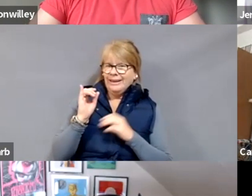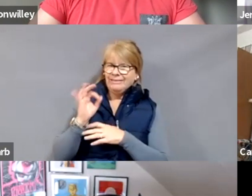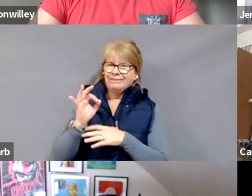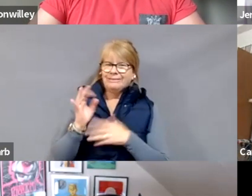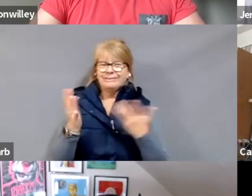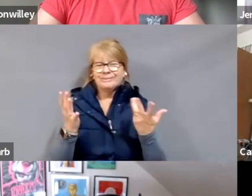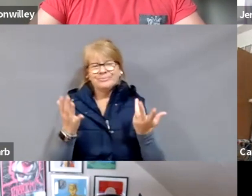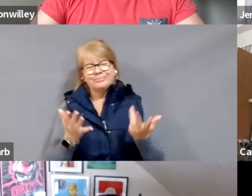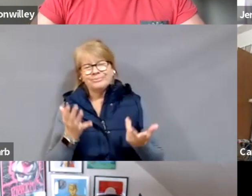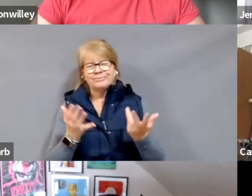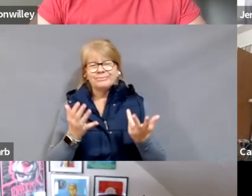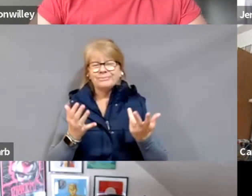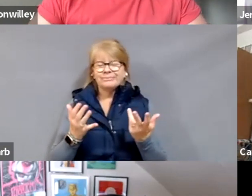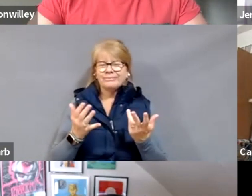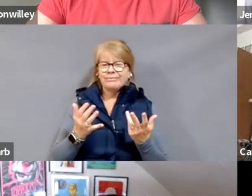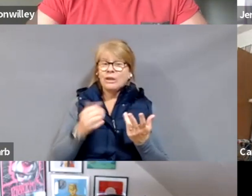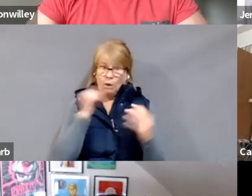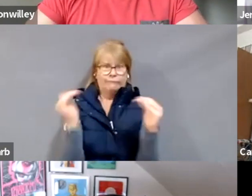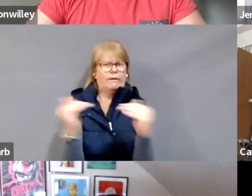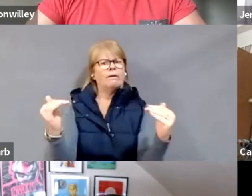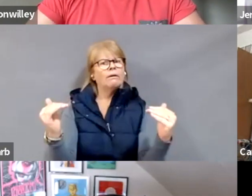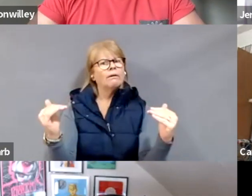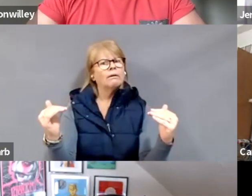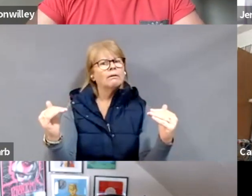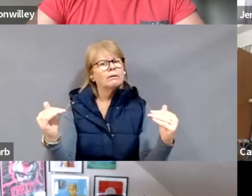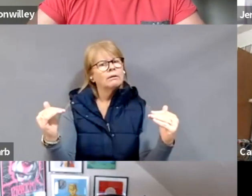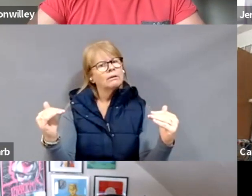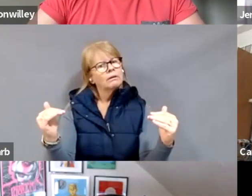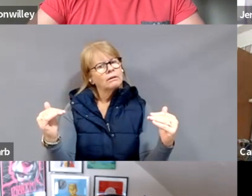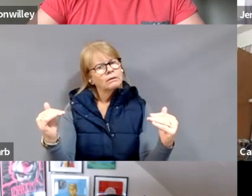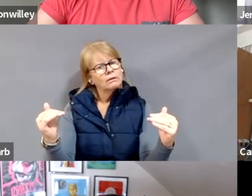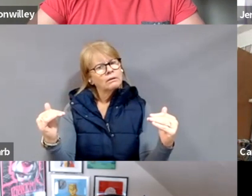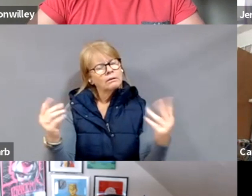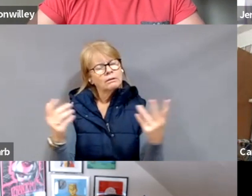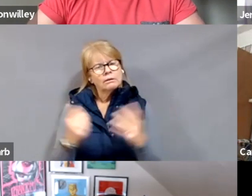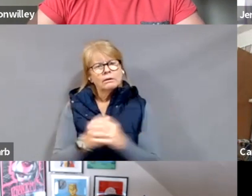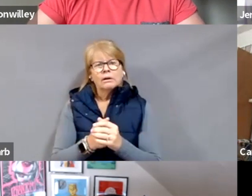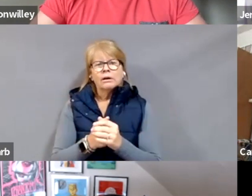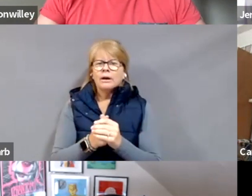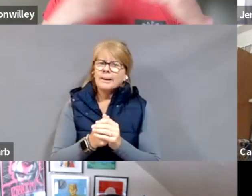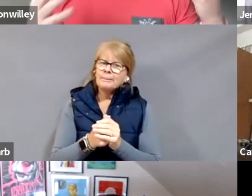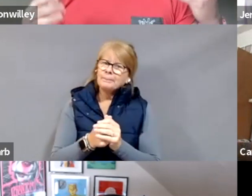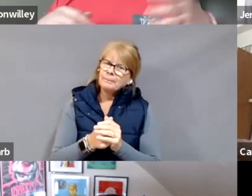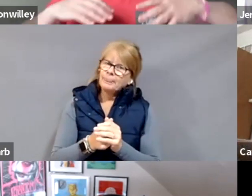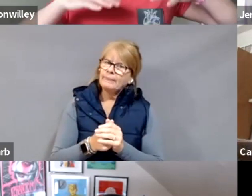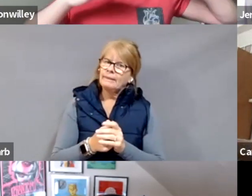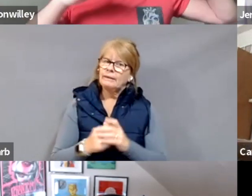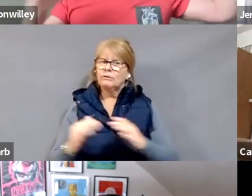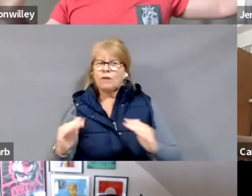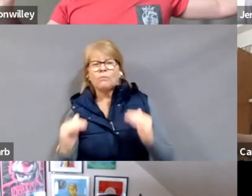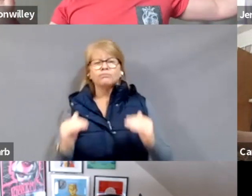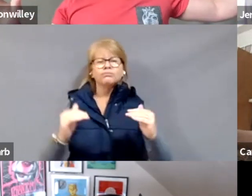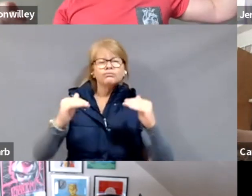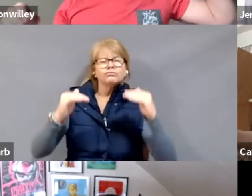there's a sense of it sometimes is not fair. And there's a sense of it being that once you're at a place, you can kind